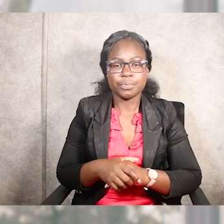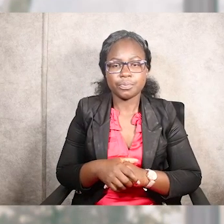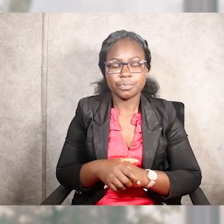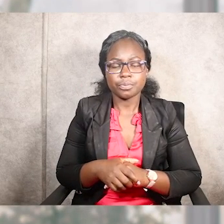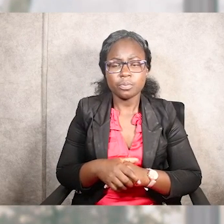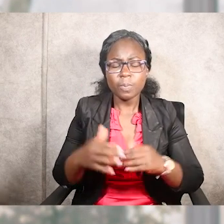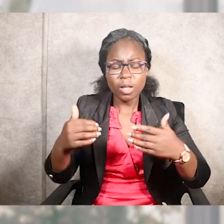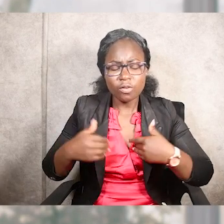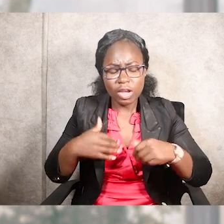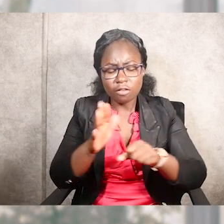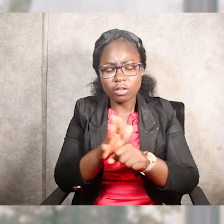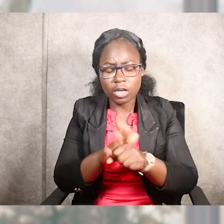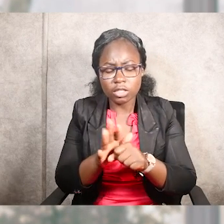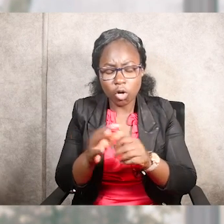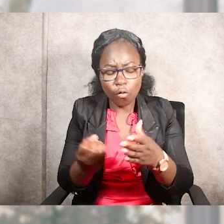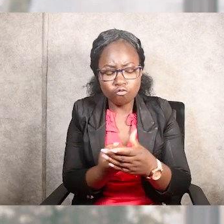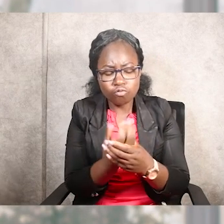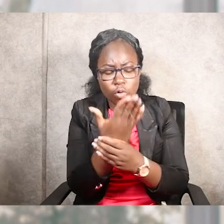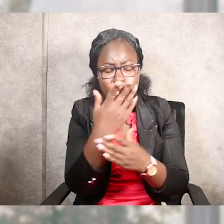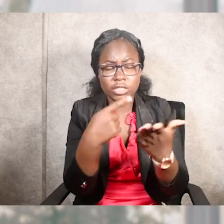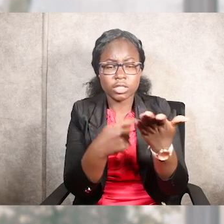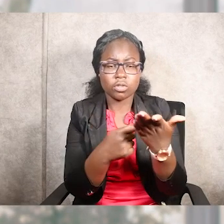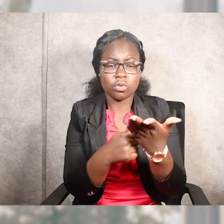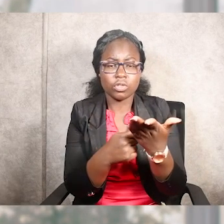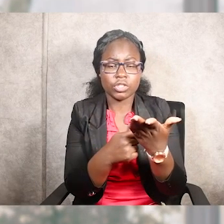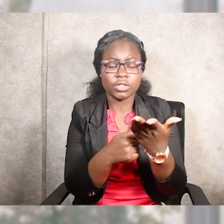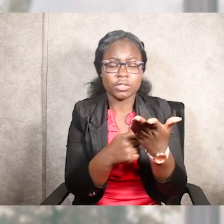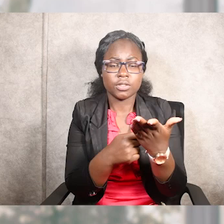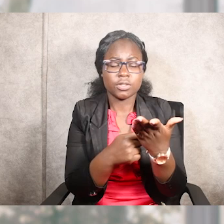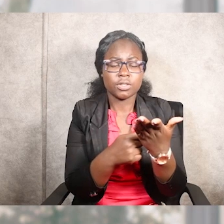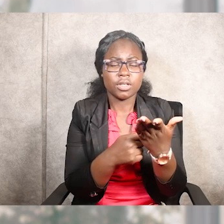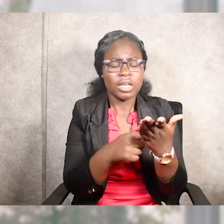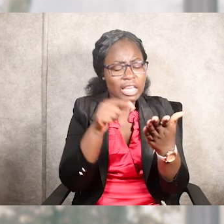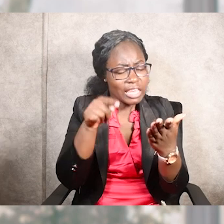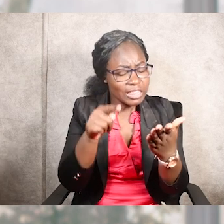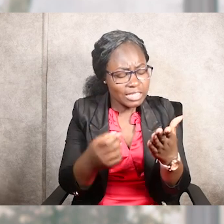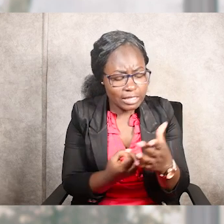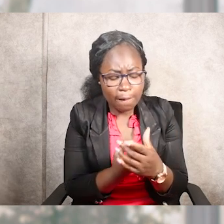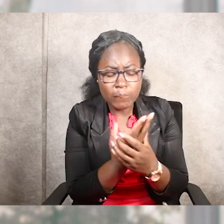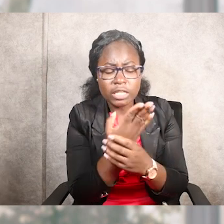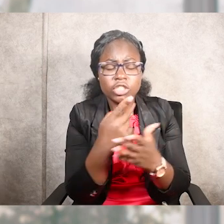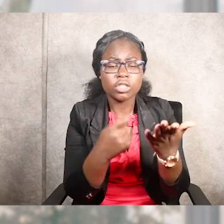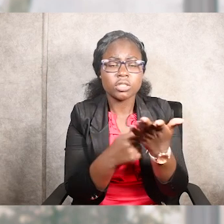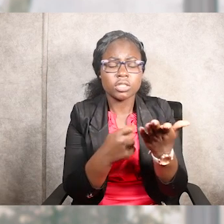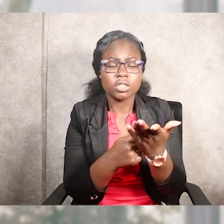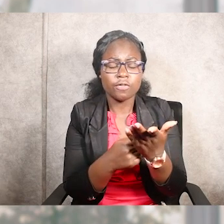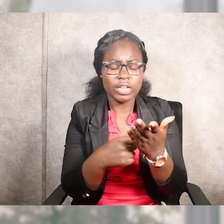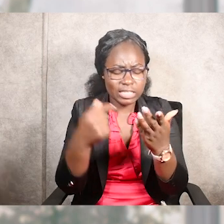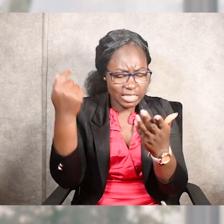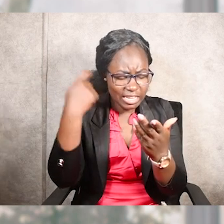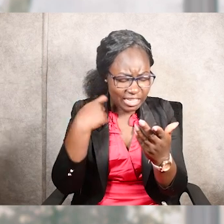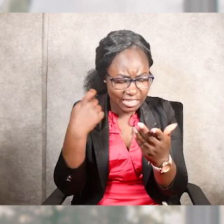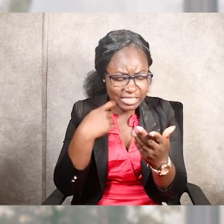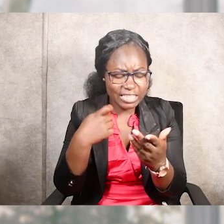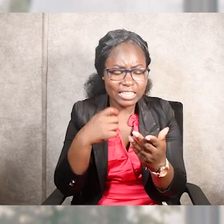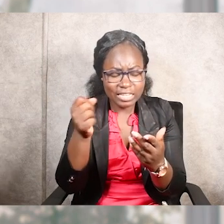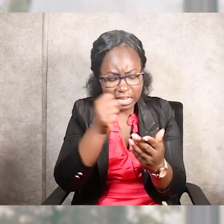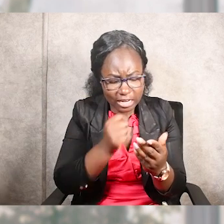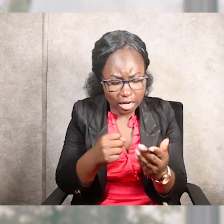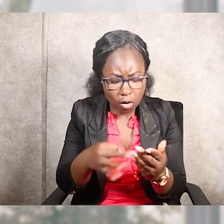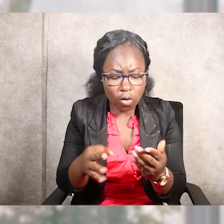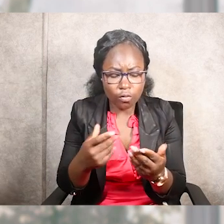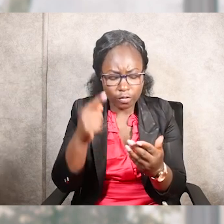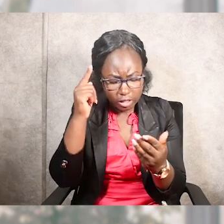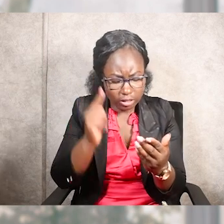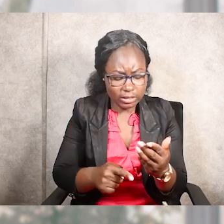There are quite a number of emerging technologies. And these emerging technologies in the recent age of artificial intelligence, there are so many